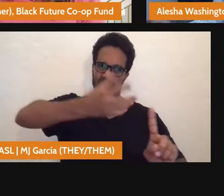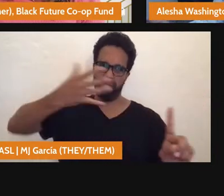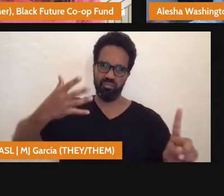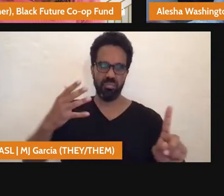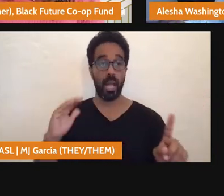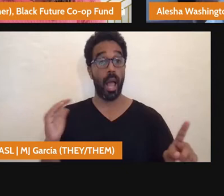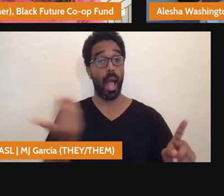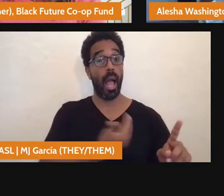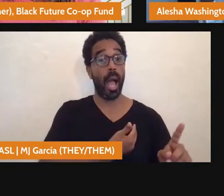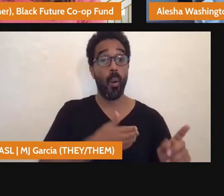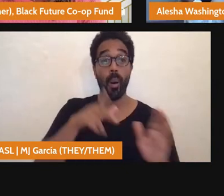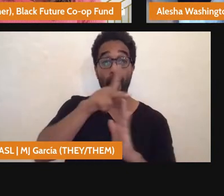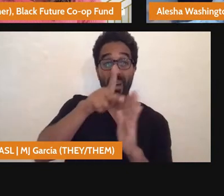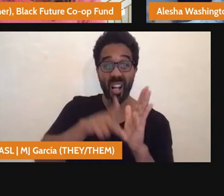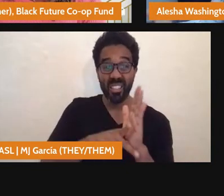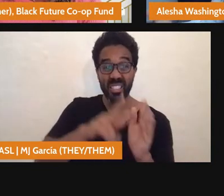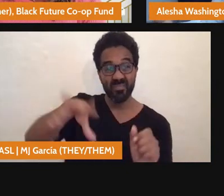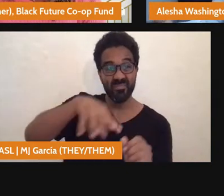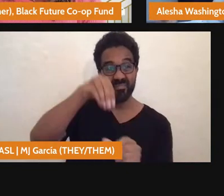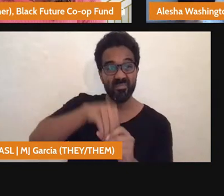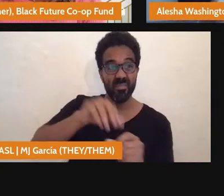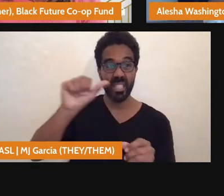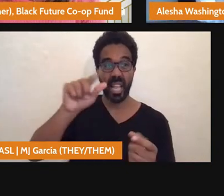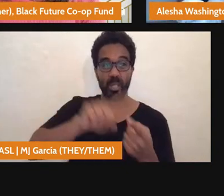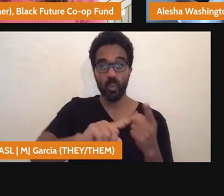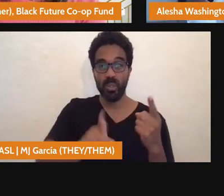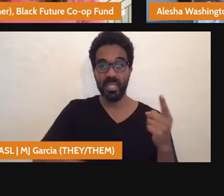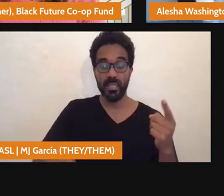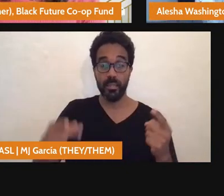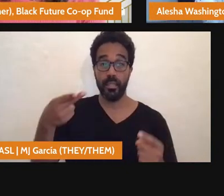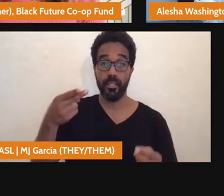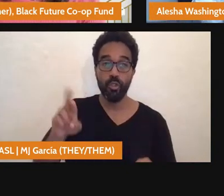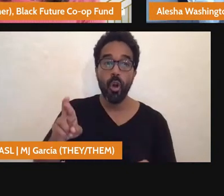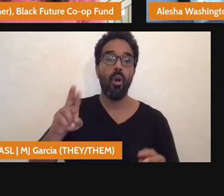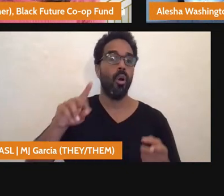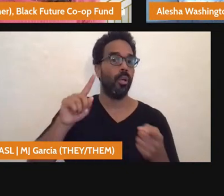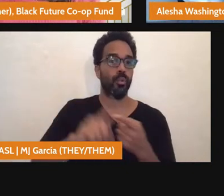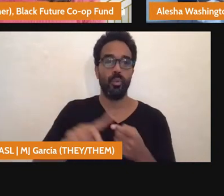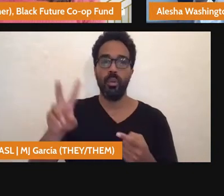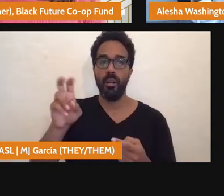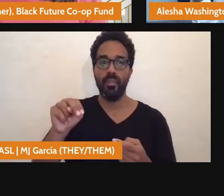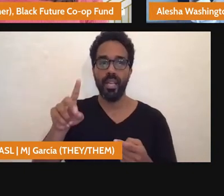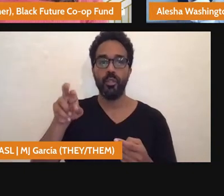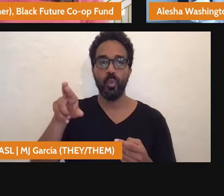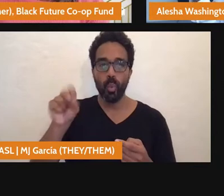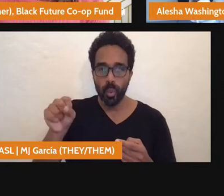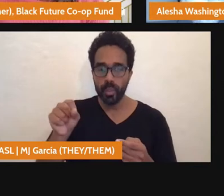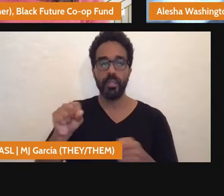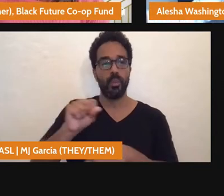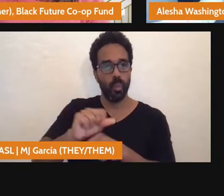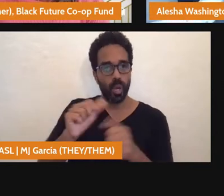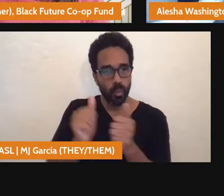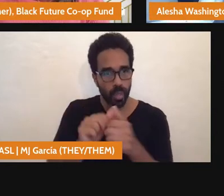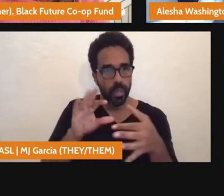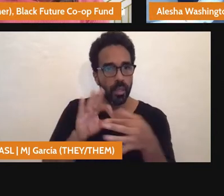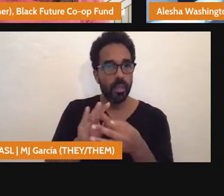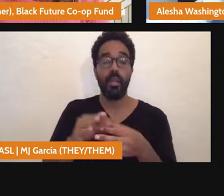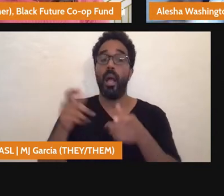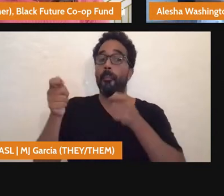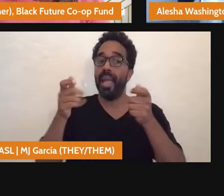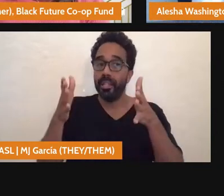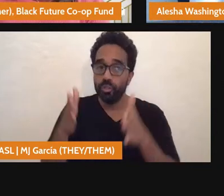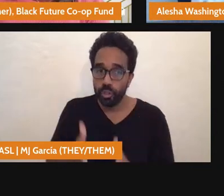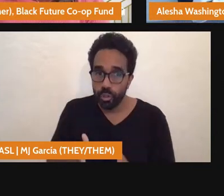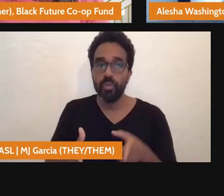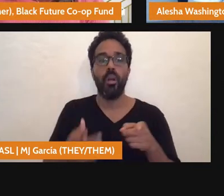HR standpoint to the vendors we work with, for those of us that are have assets under management, who's managing those